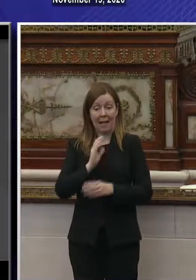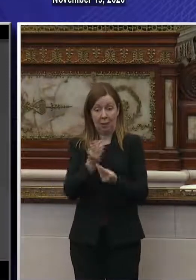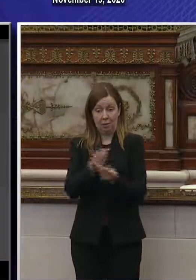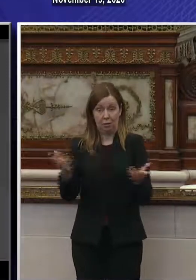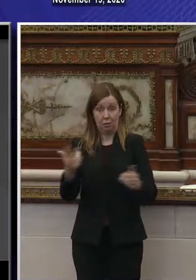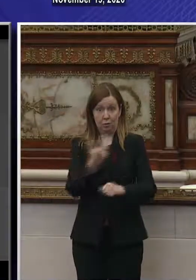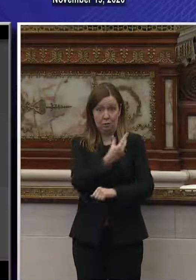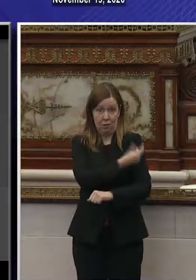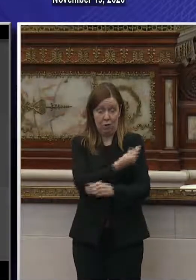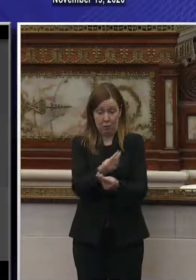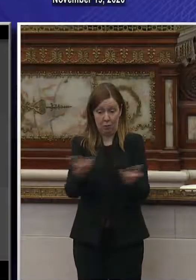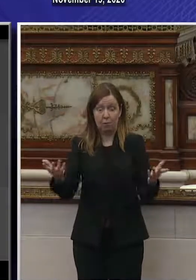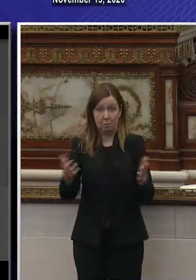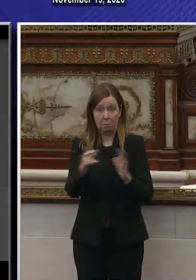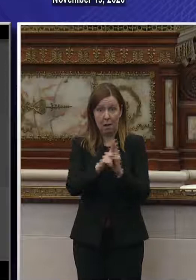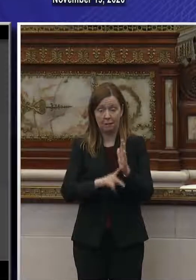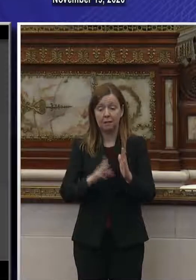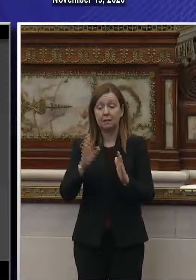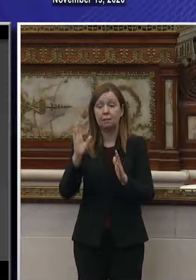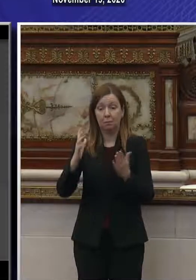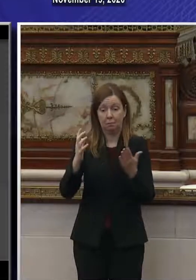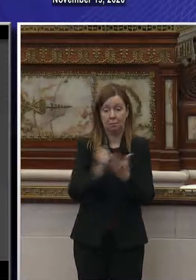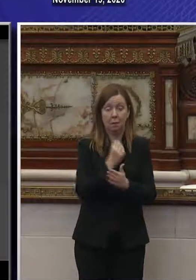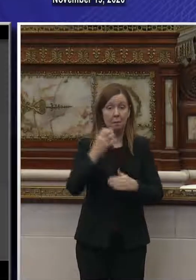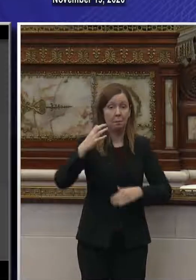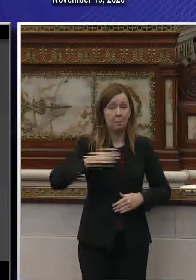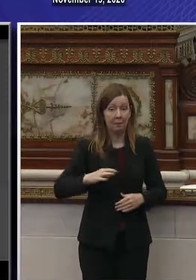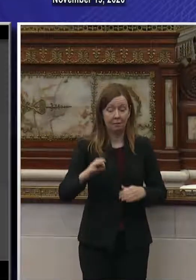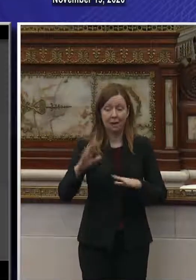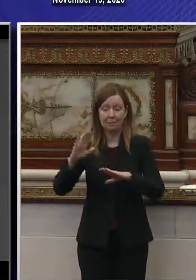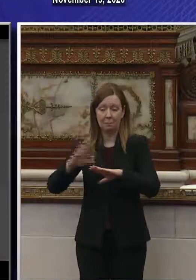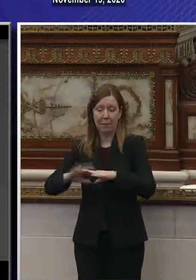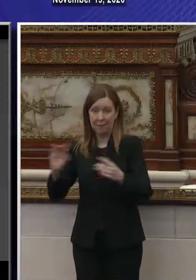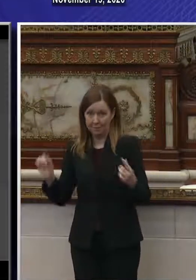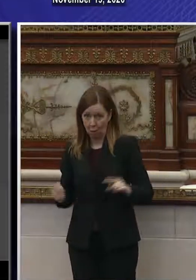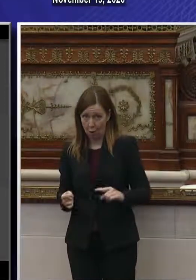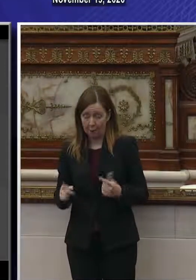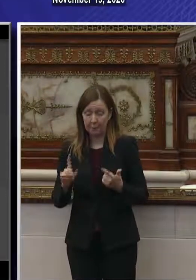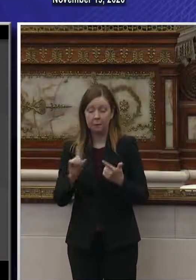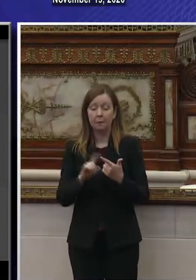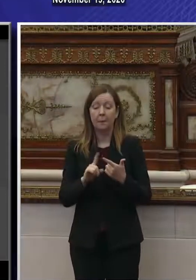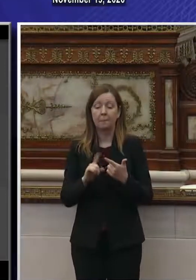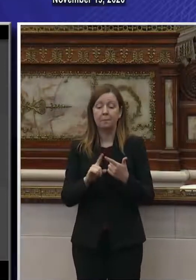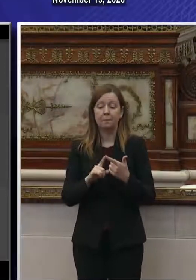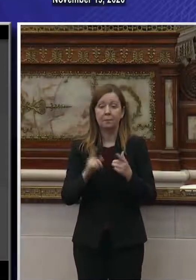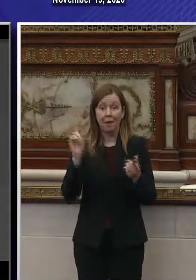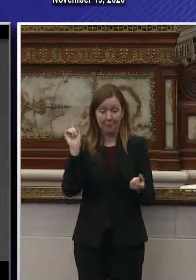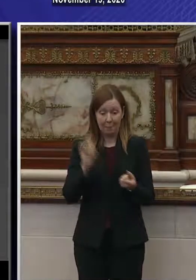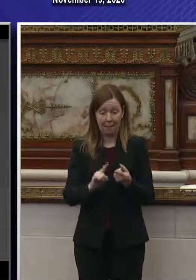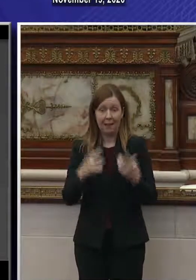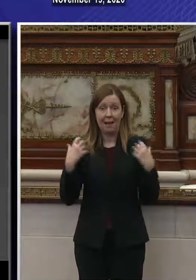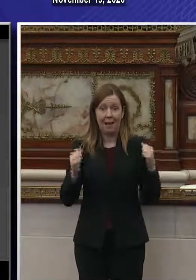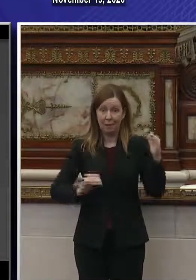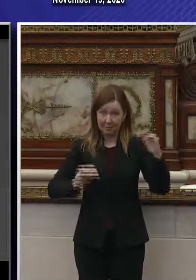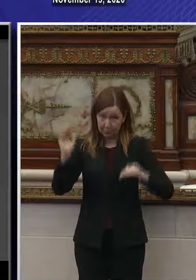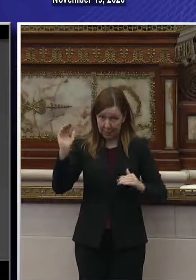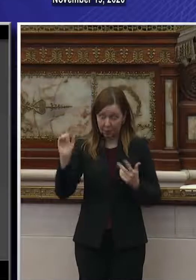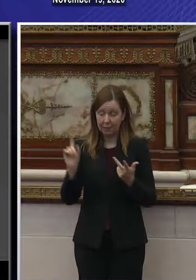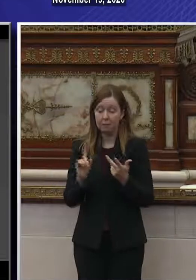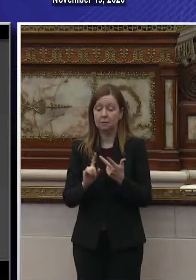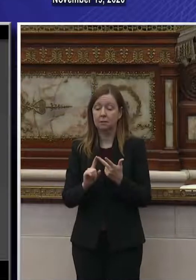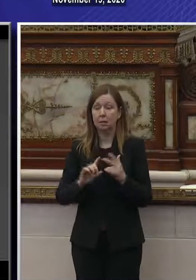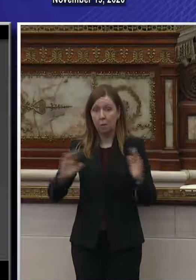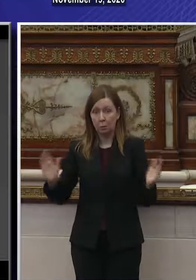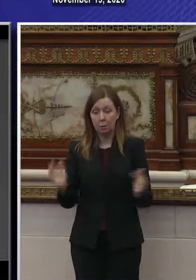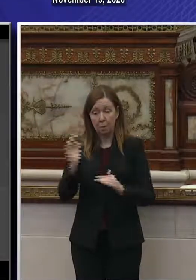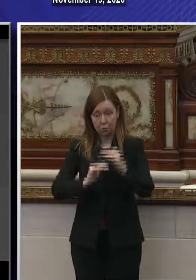distribution policy aims to 1, maximize benefits and minimize harm, 2, mitigate health disparities, 3,